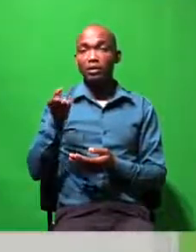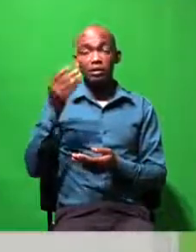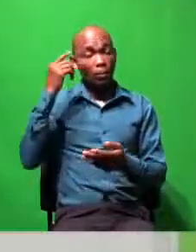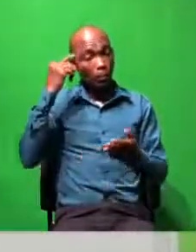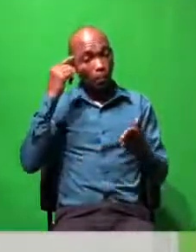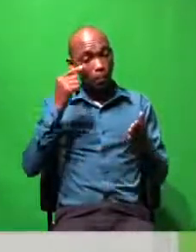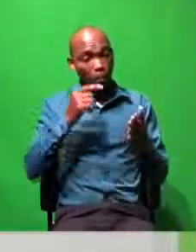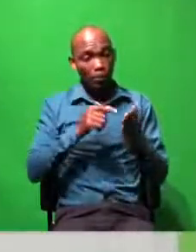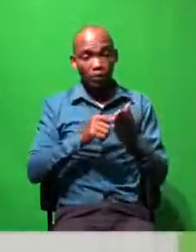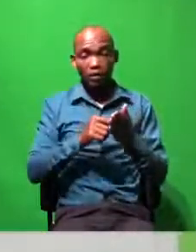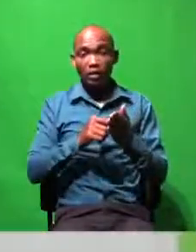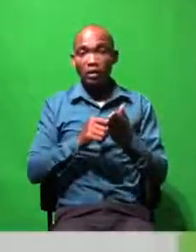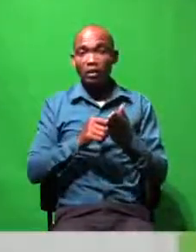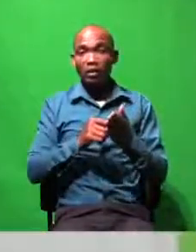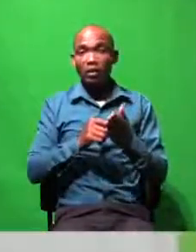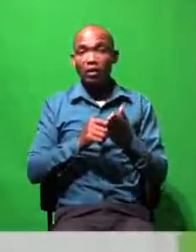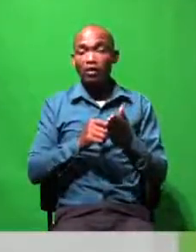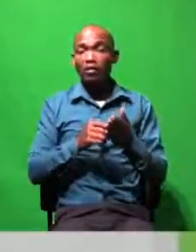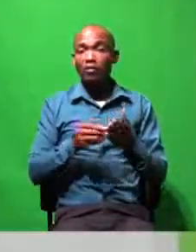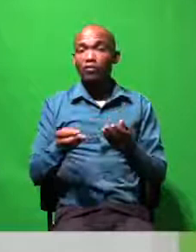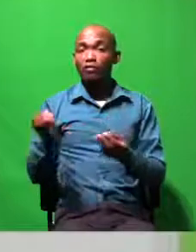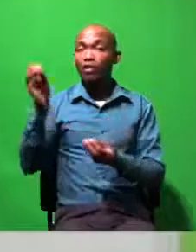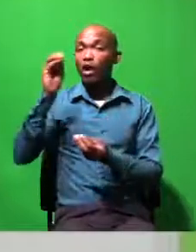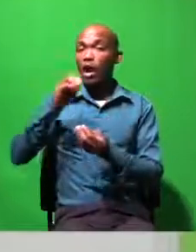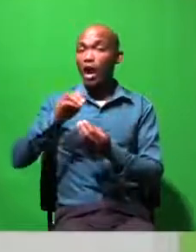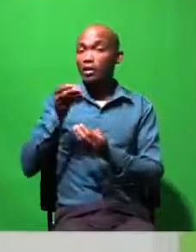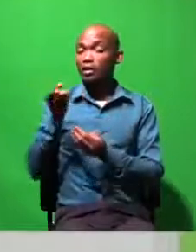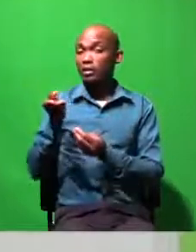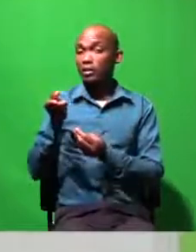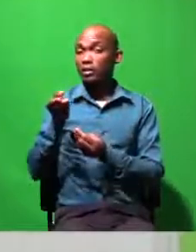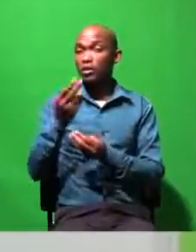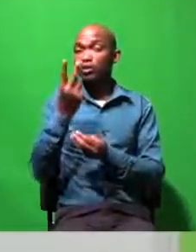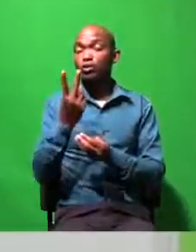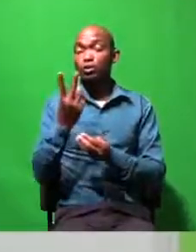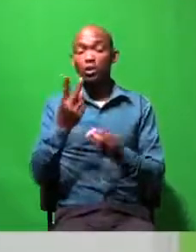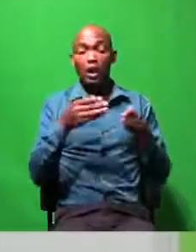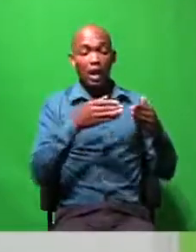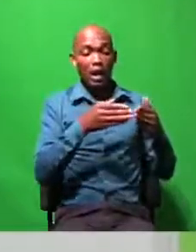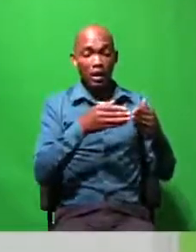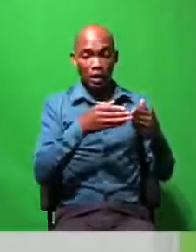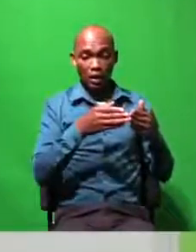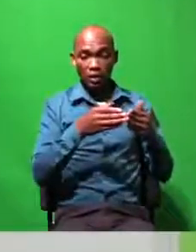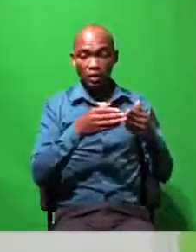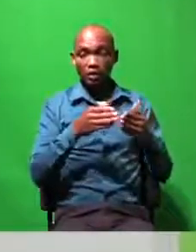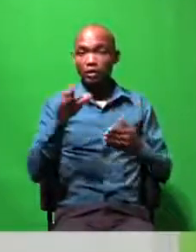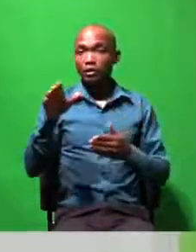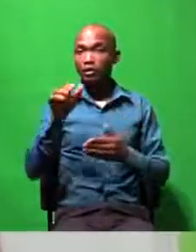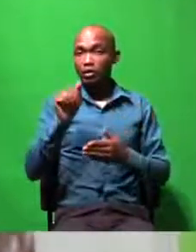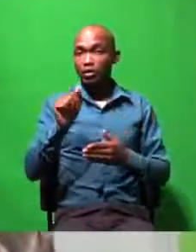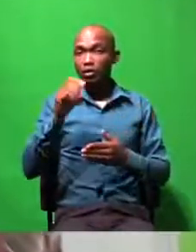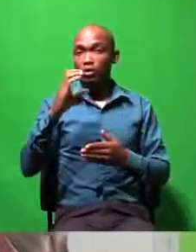So it means if you add two angles and their sum is 90 degrees, these are called